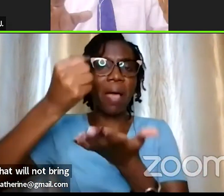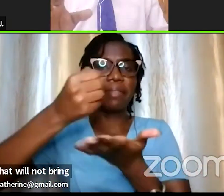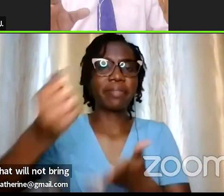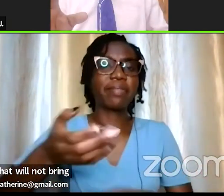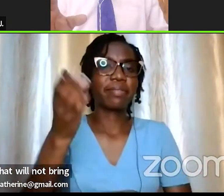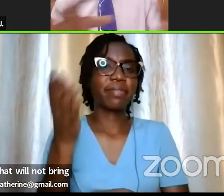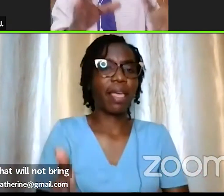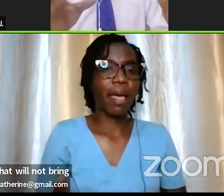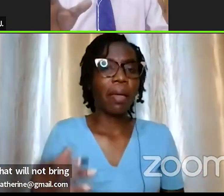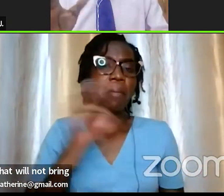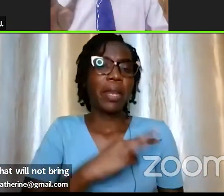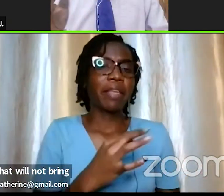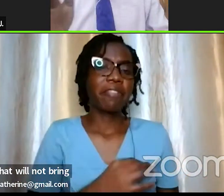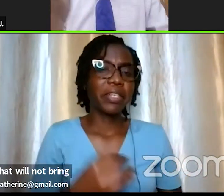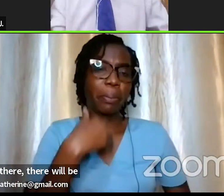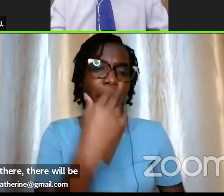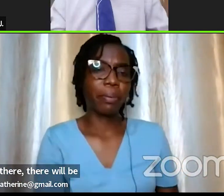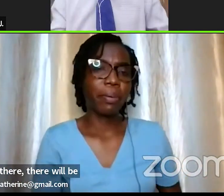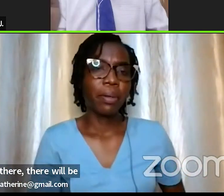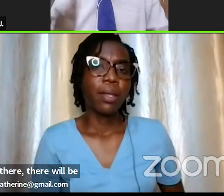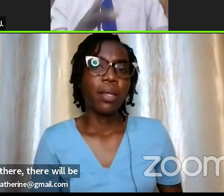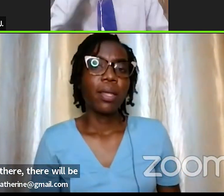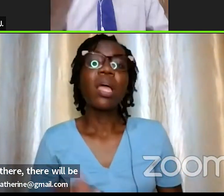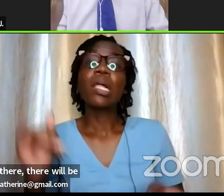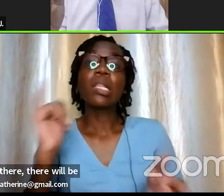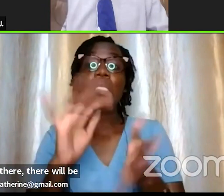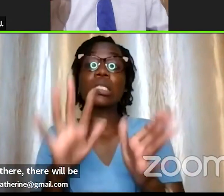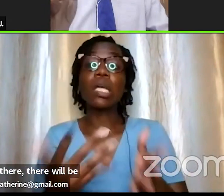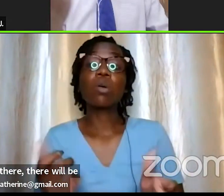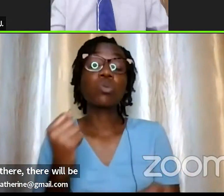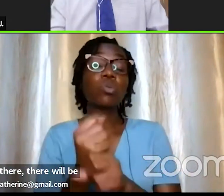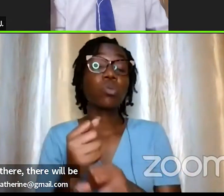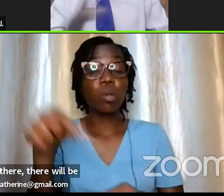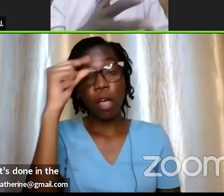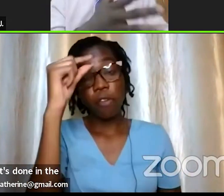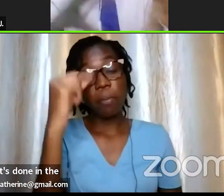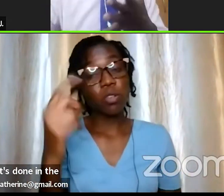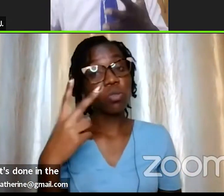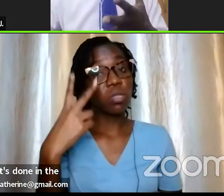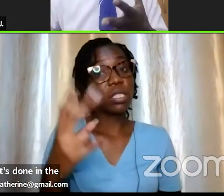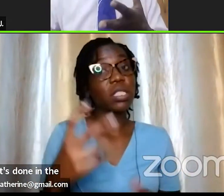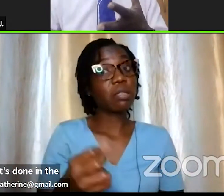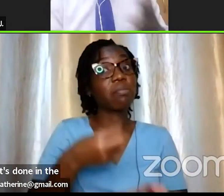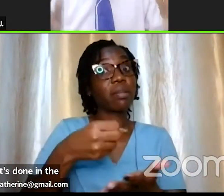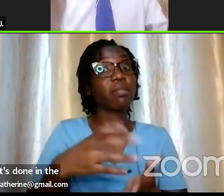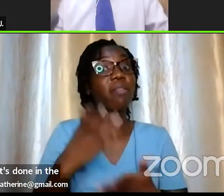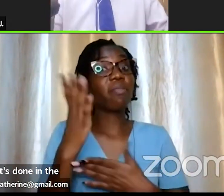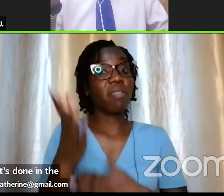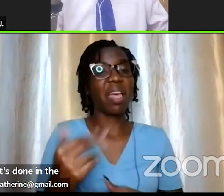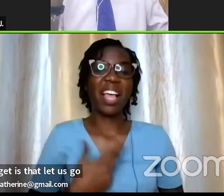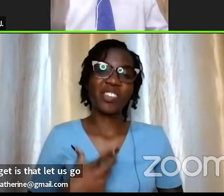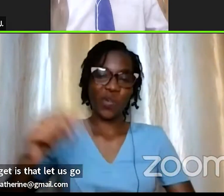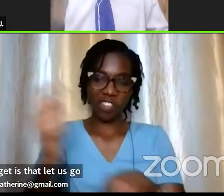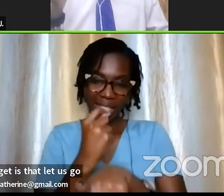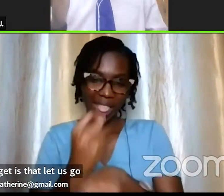there will be no benefit, just like the way it's done in the government, just because the budget is there, let us go and train. No.